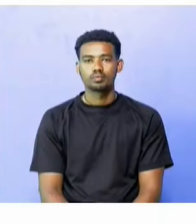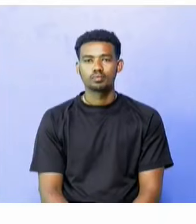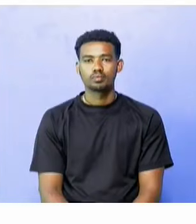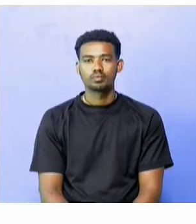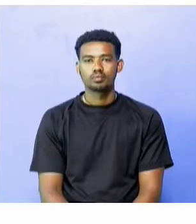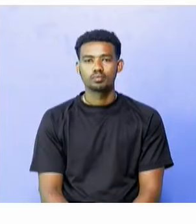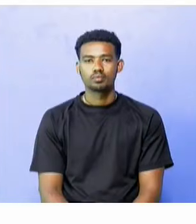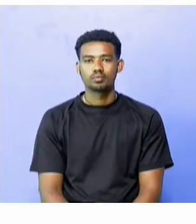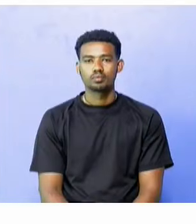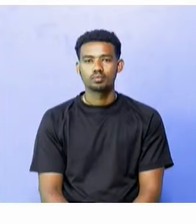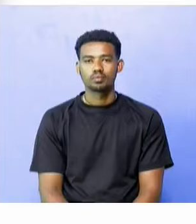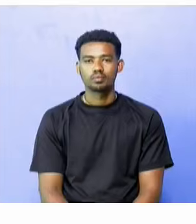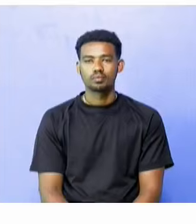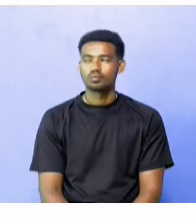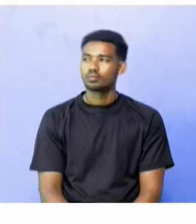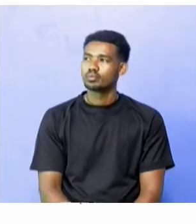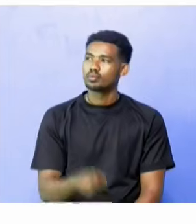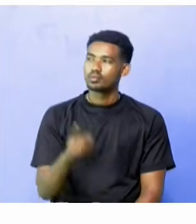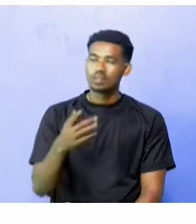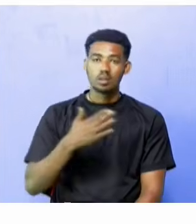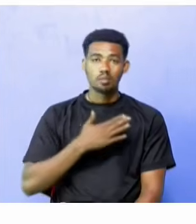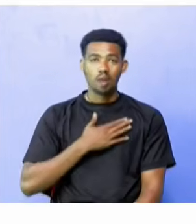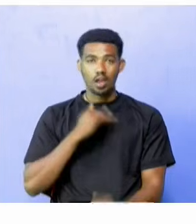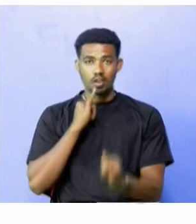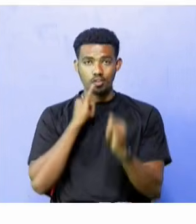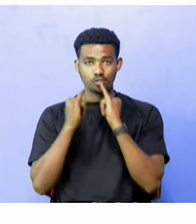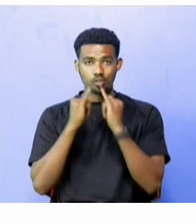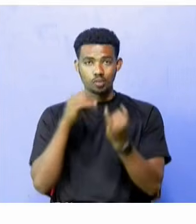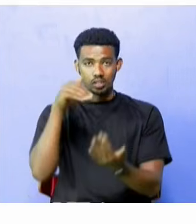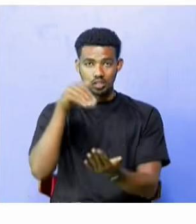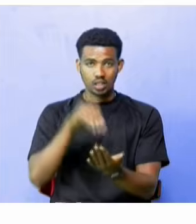Here is my information again in a table.